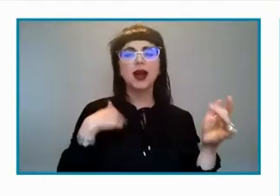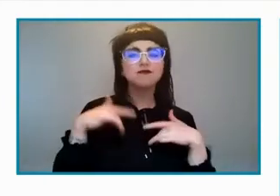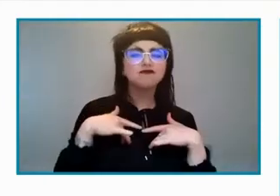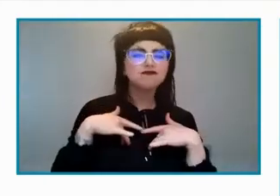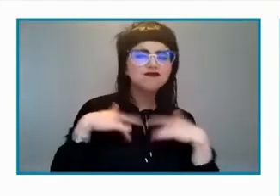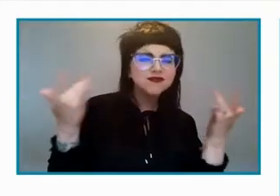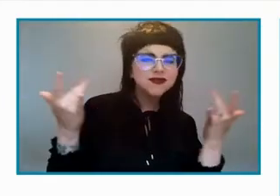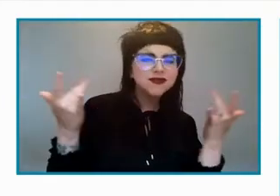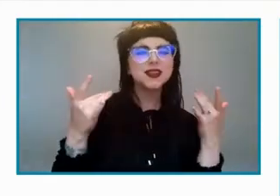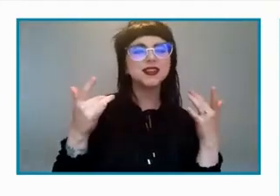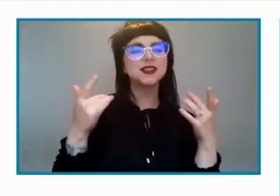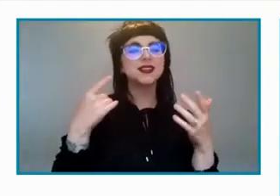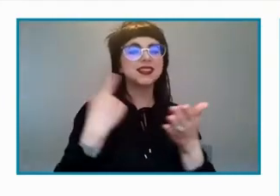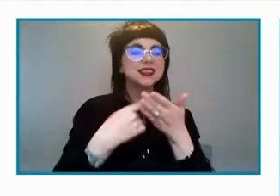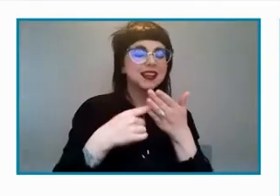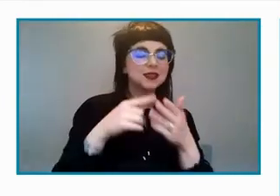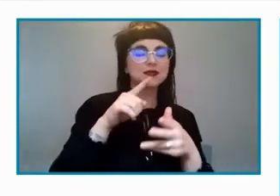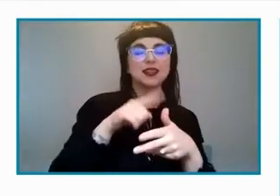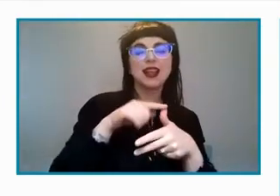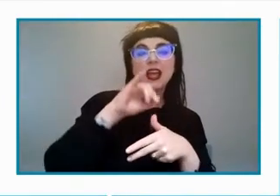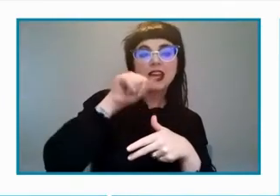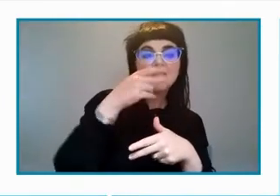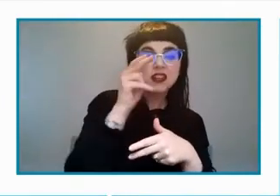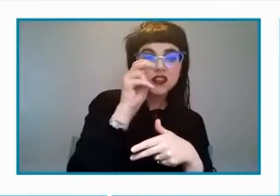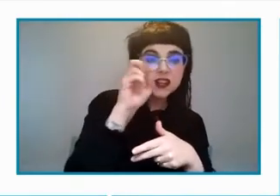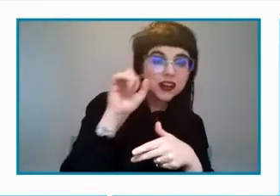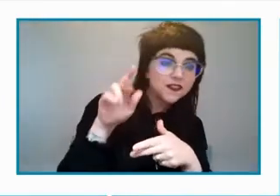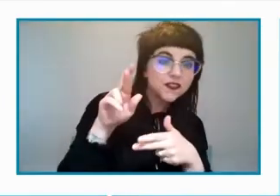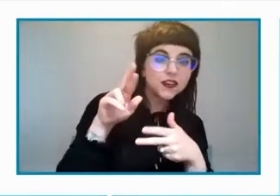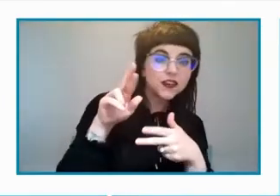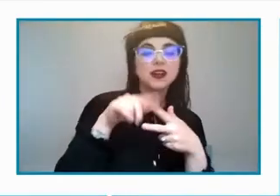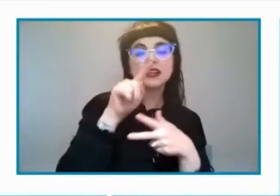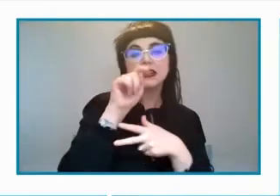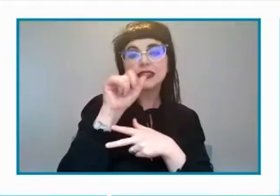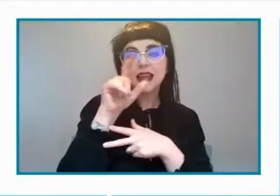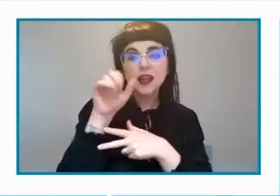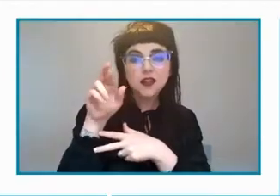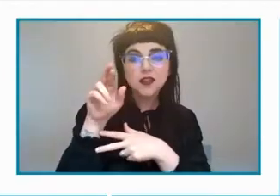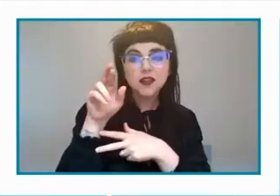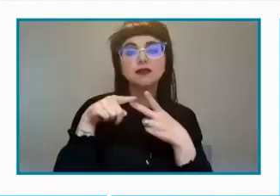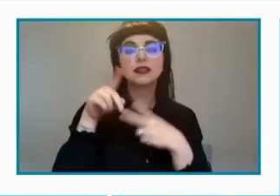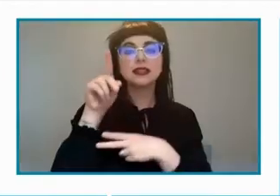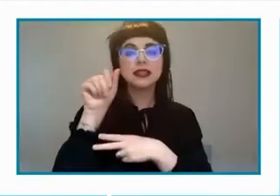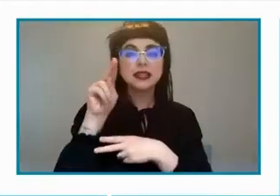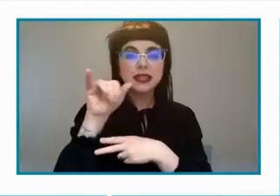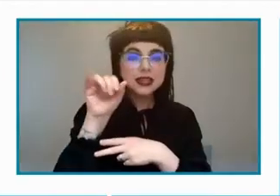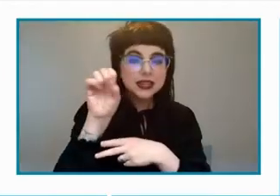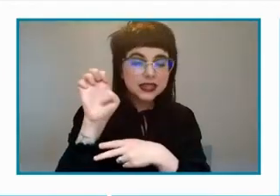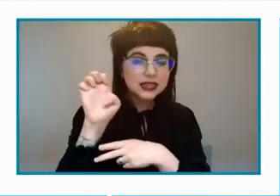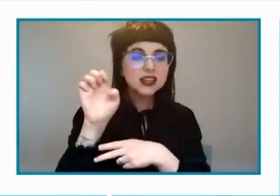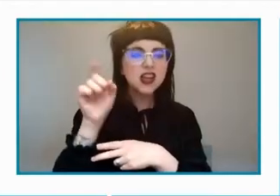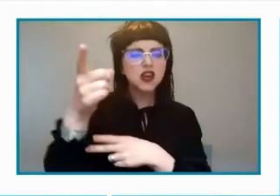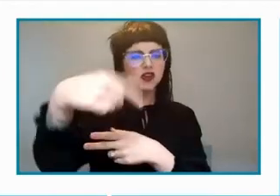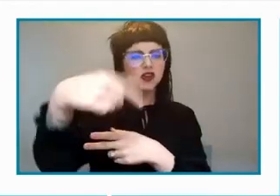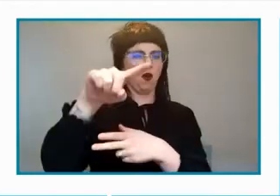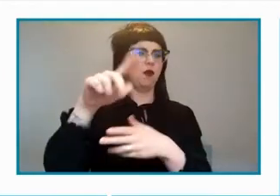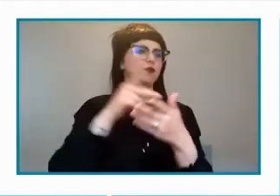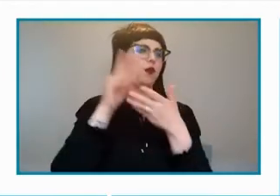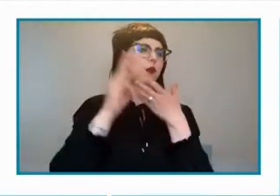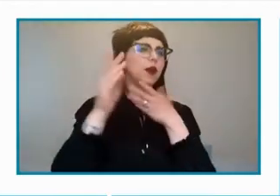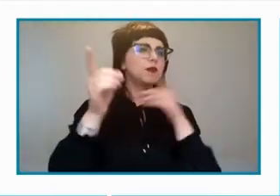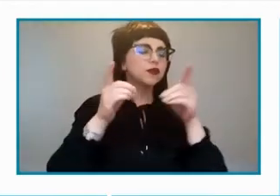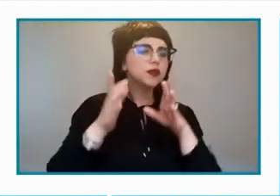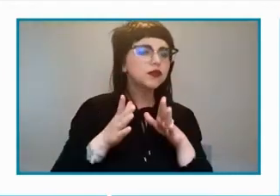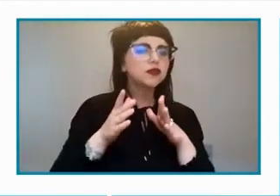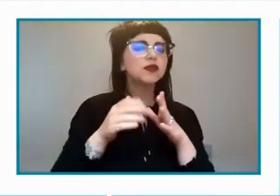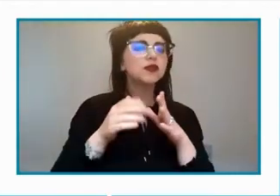Jennifer and Taylor and Denise and April as program managers and leaders of these organizations, so that we